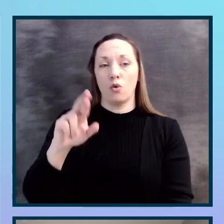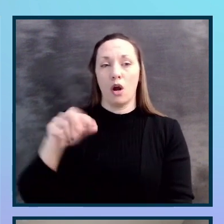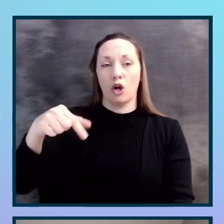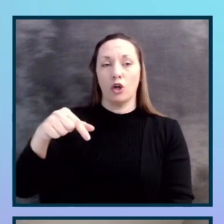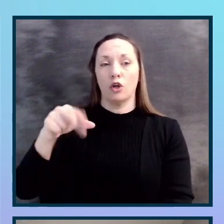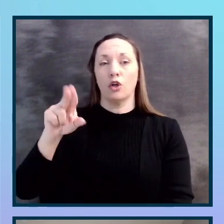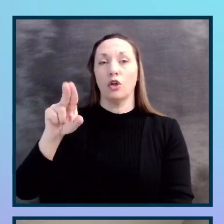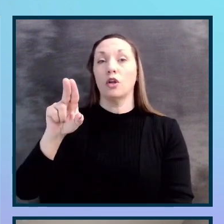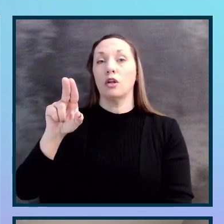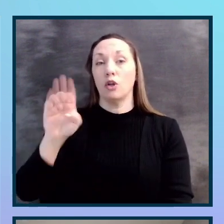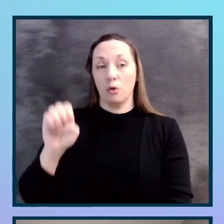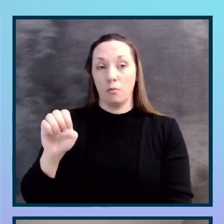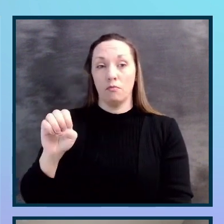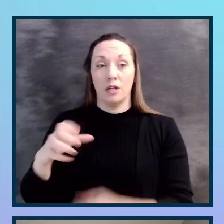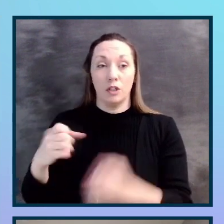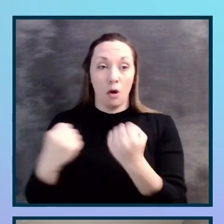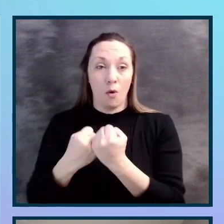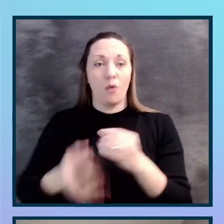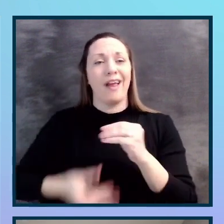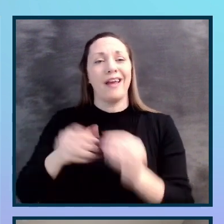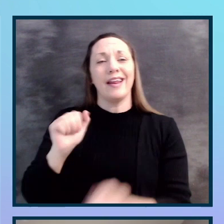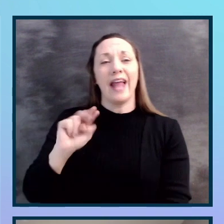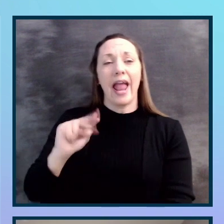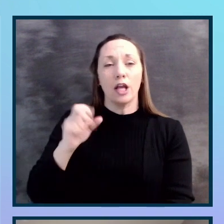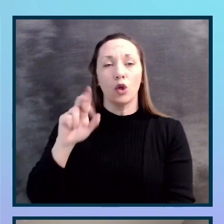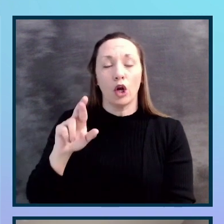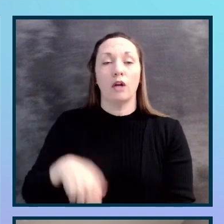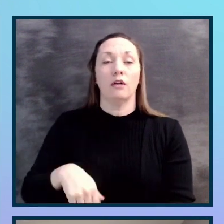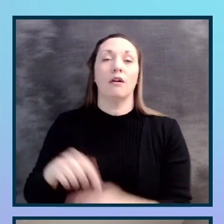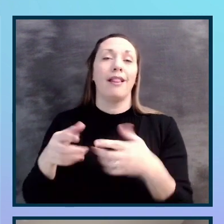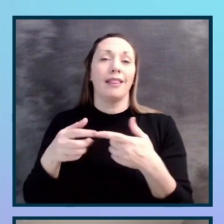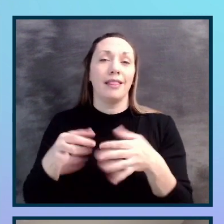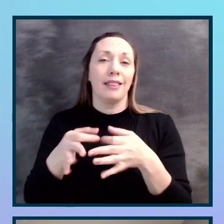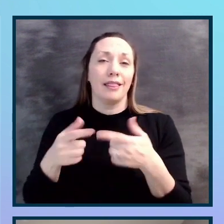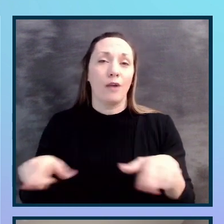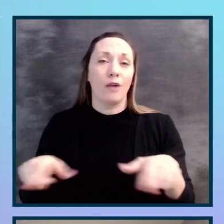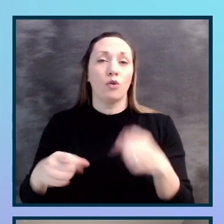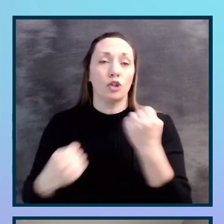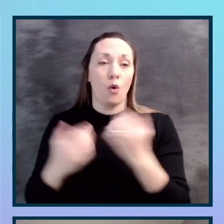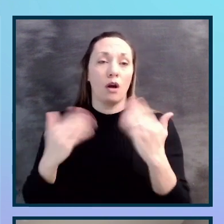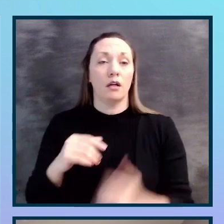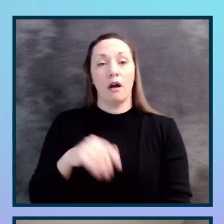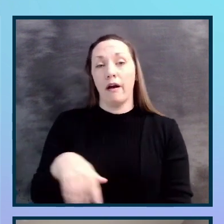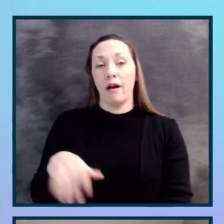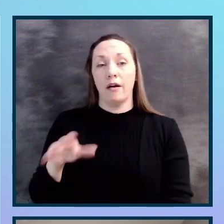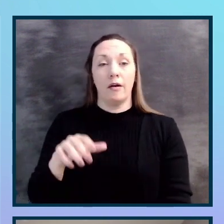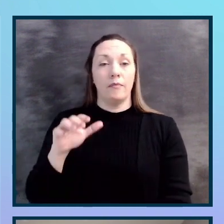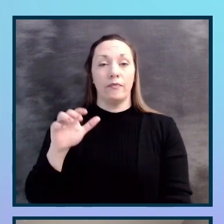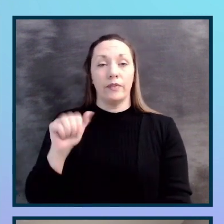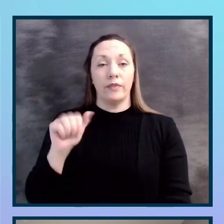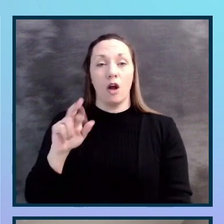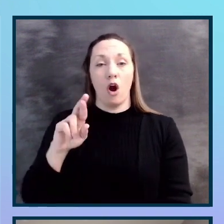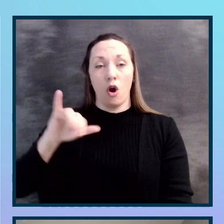add Angular language support and added 3 new rules: ARIA allowed roles, ARIA valid attribute, and ARIA